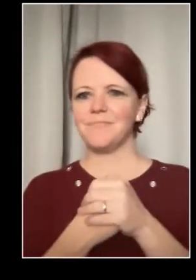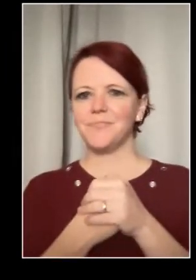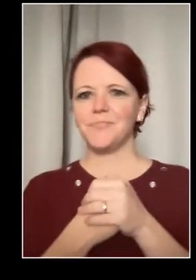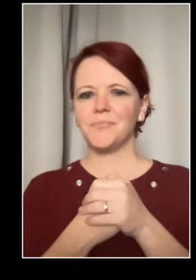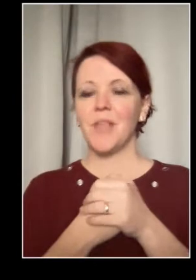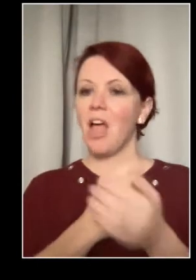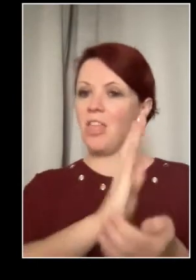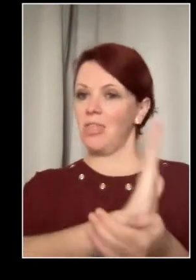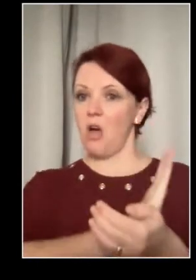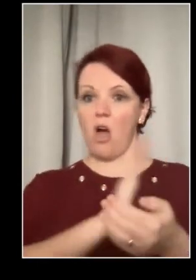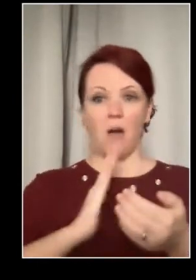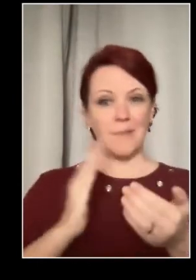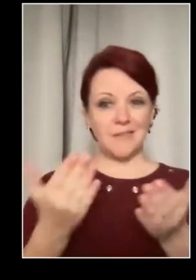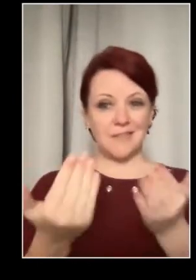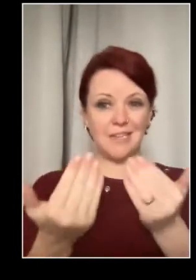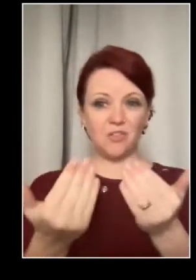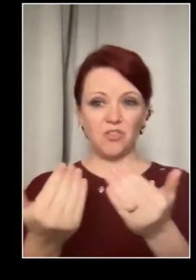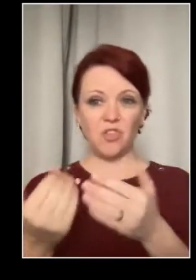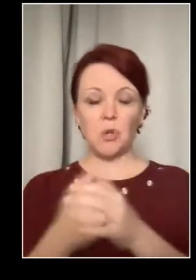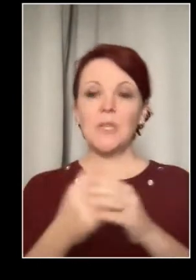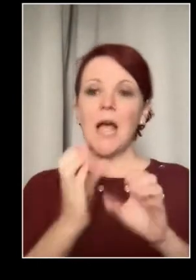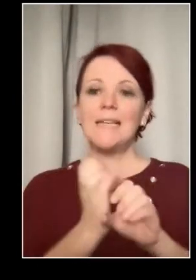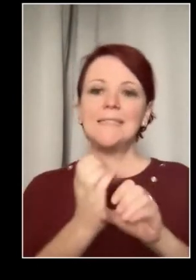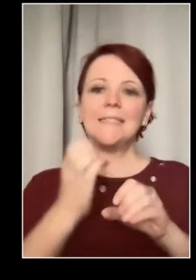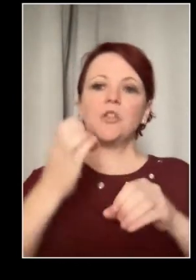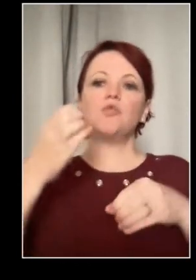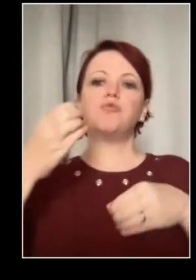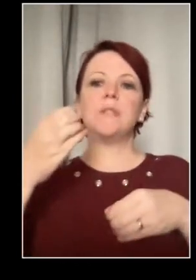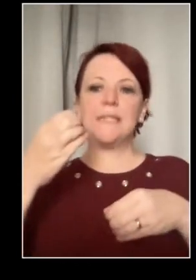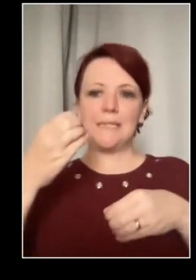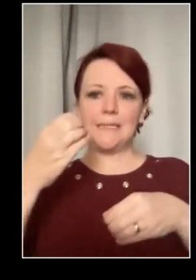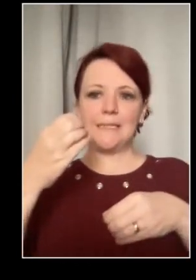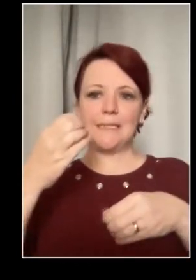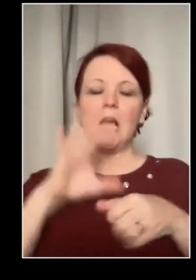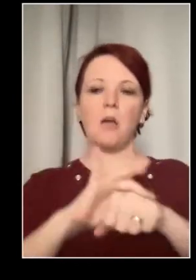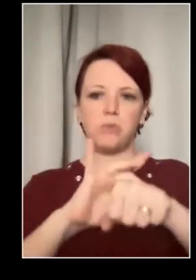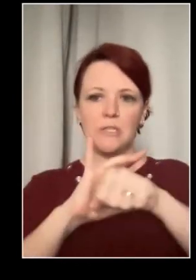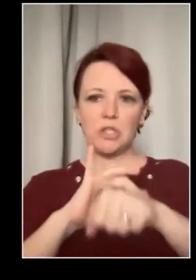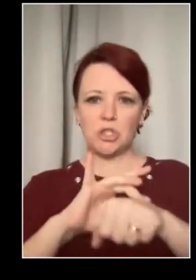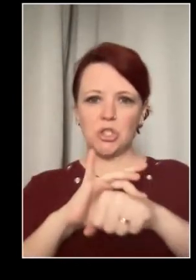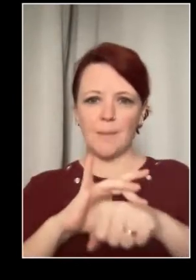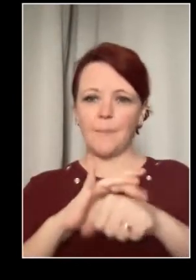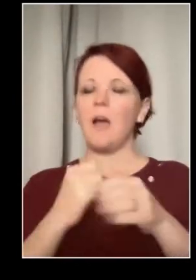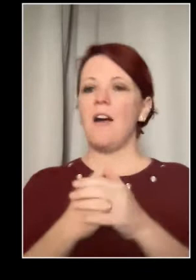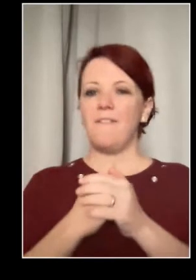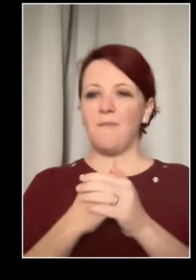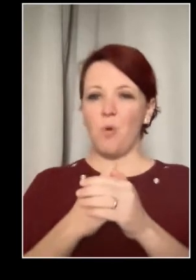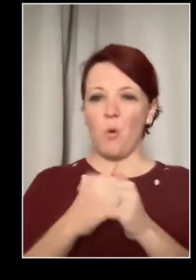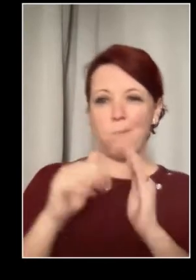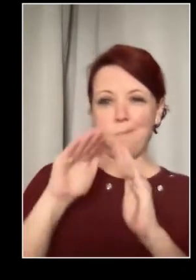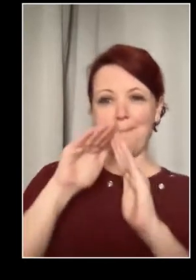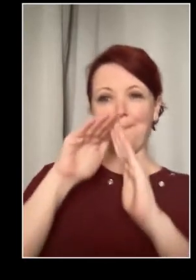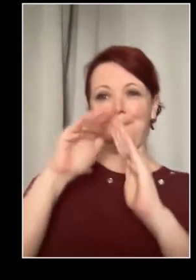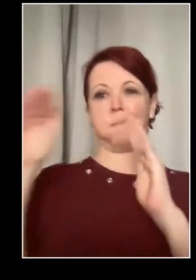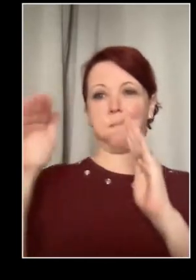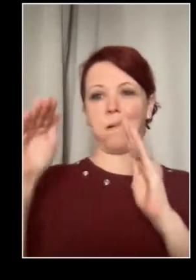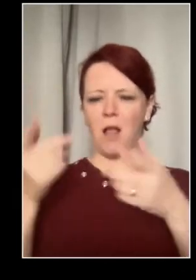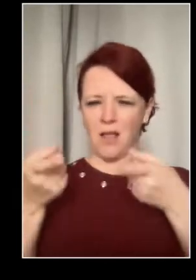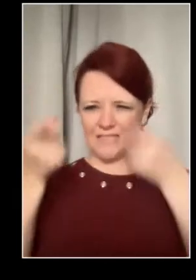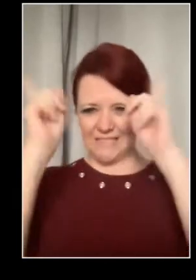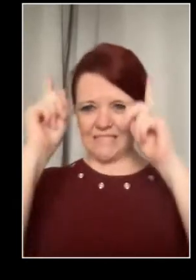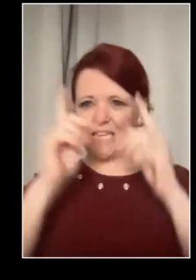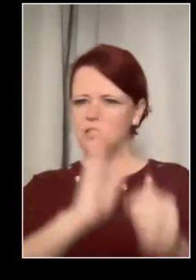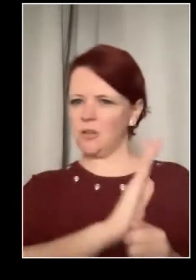Army has introduced a degree apprenticeship for senior soldiers, Staff Sergeant to W01. The Chartered Management